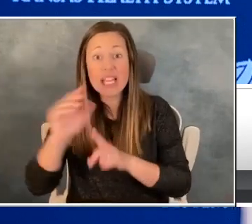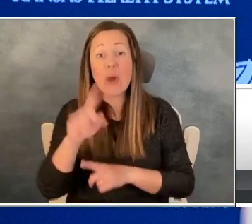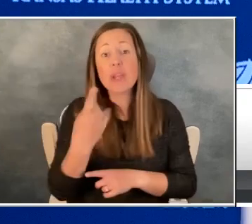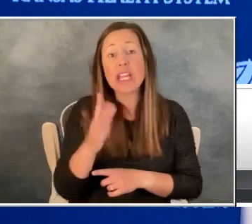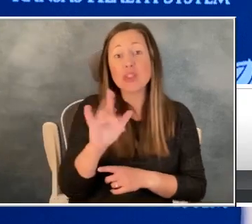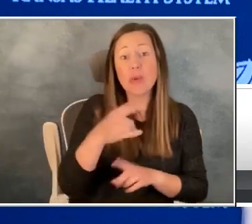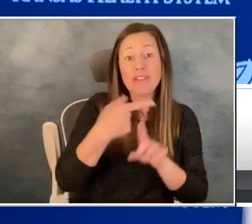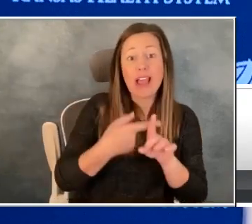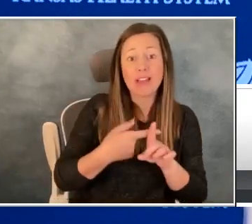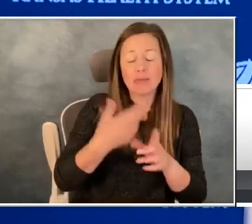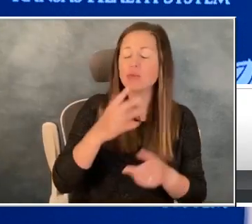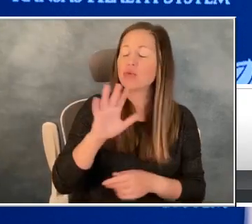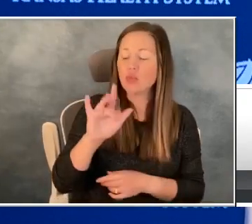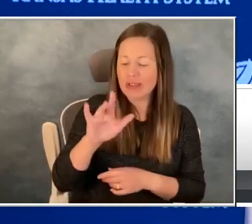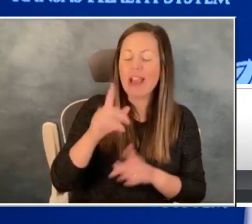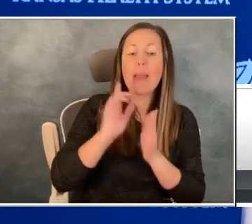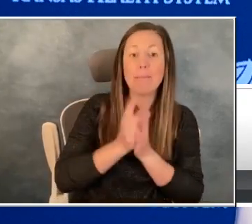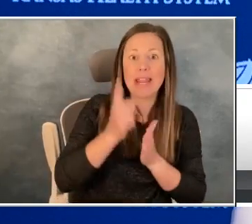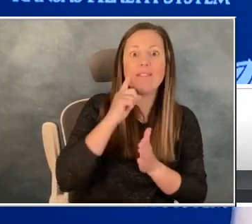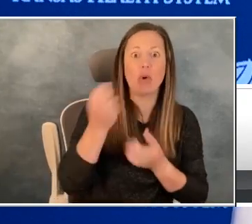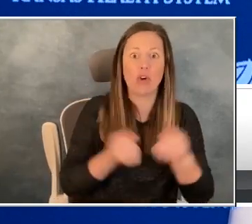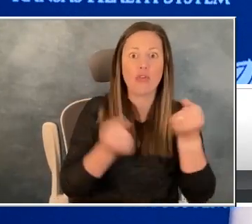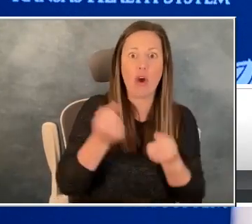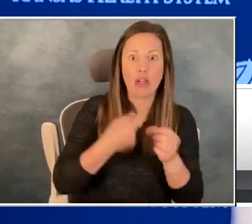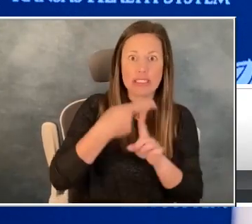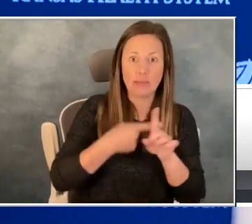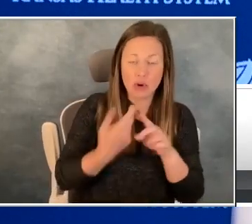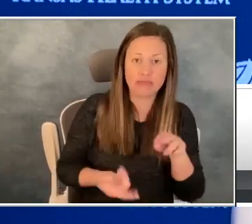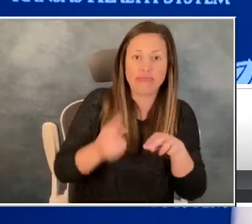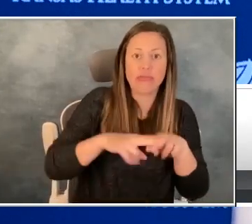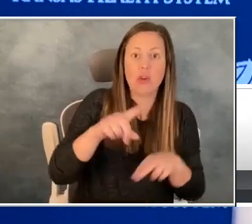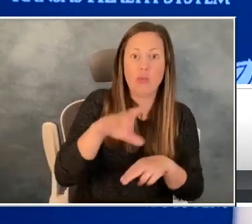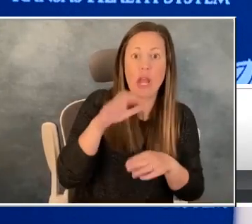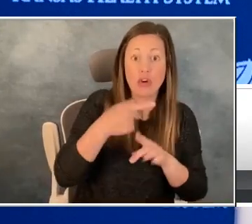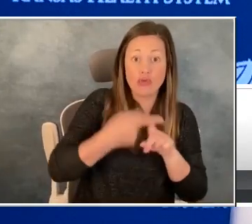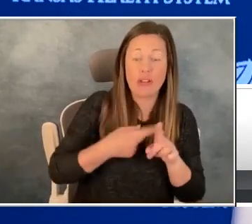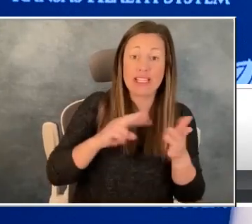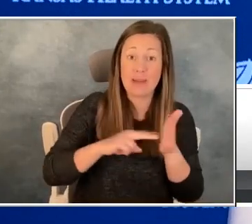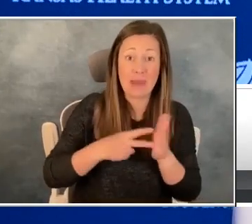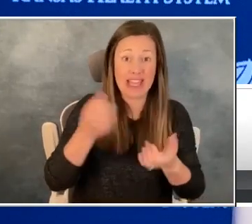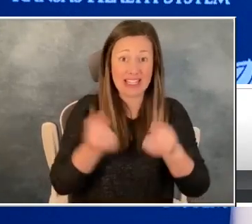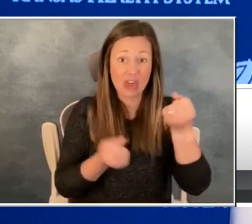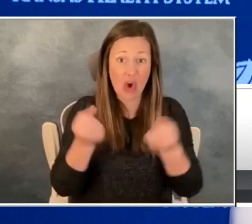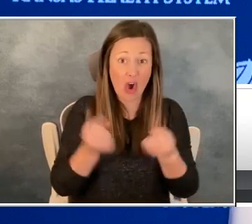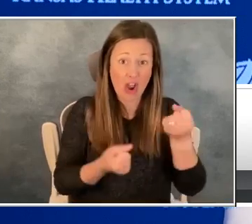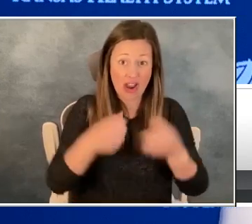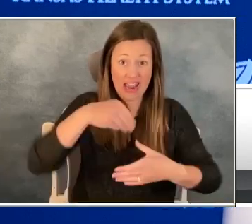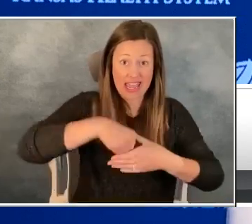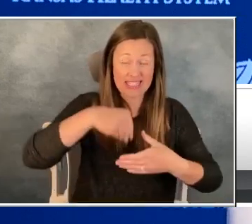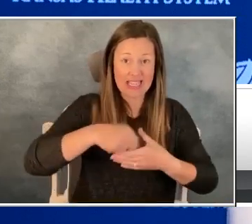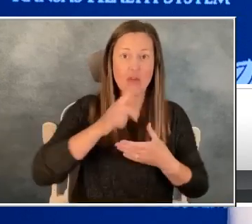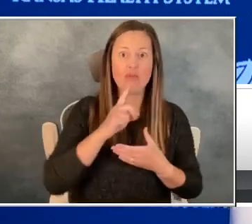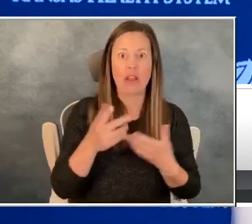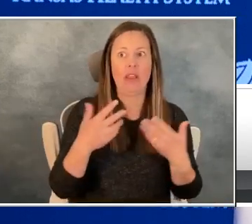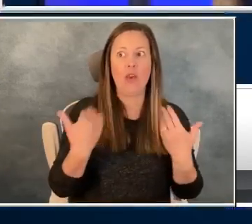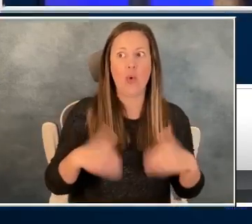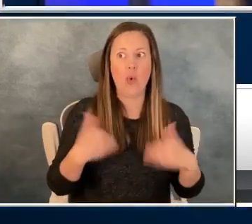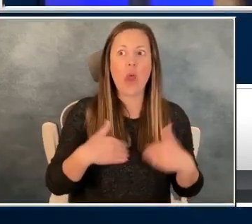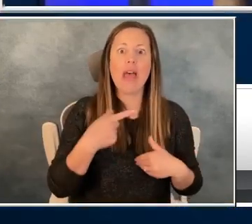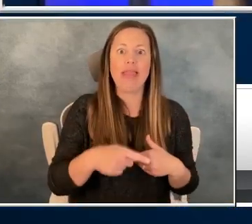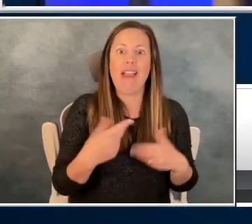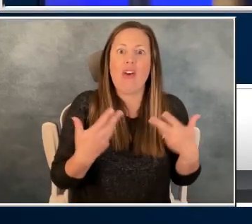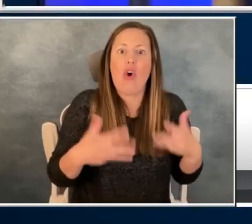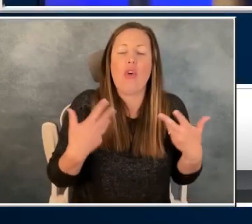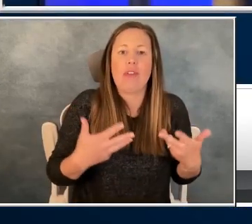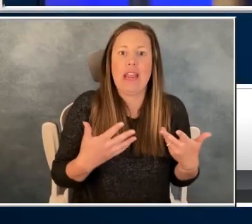temperature to get to 100 degrees. And so cars definitely have a predisposition to retain heat. So how does